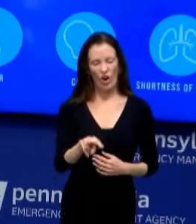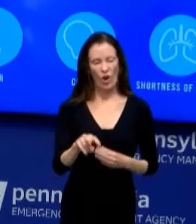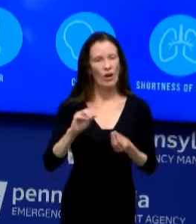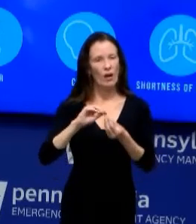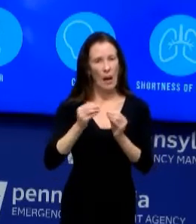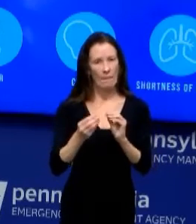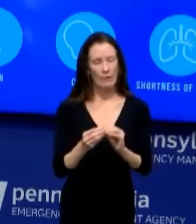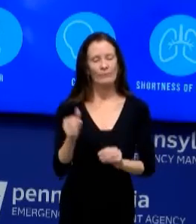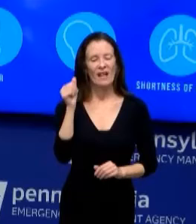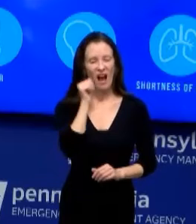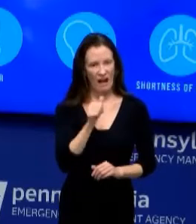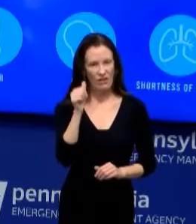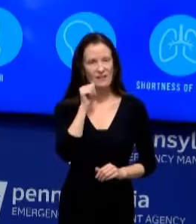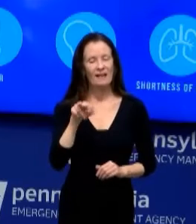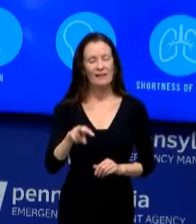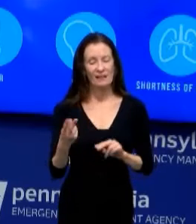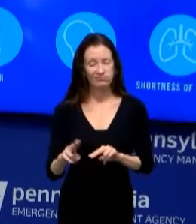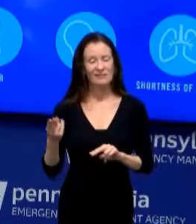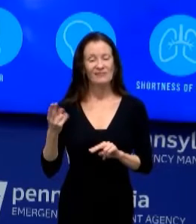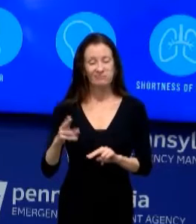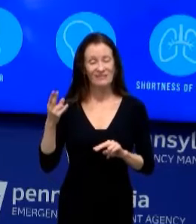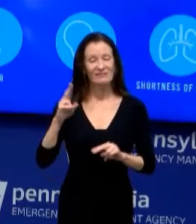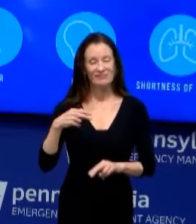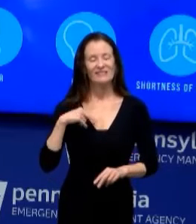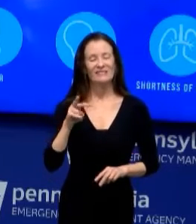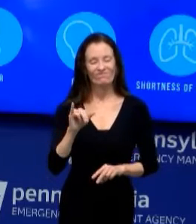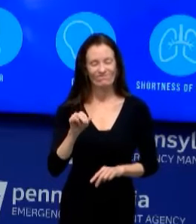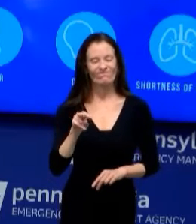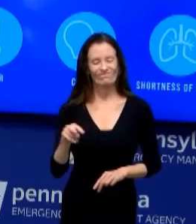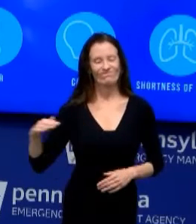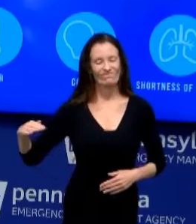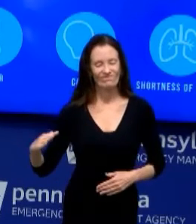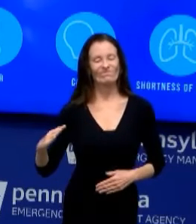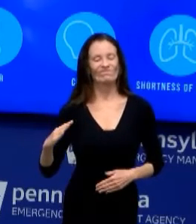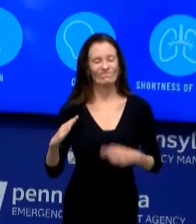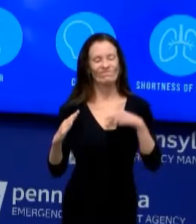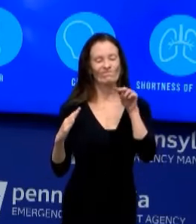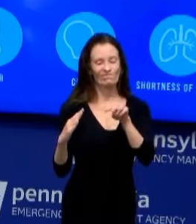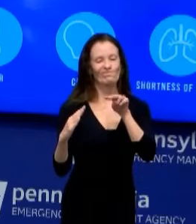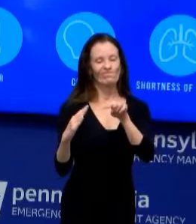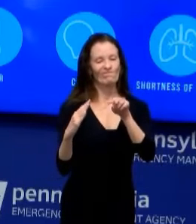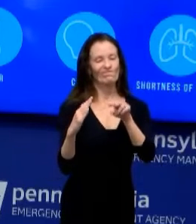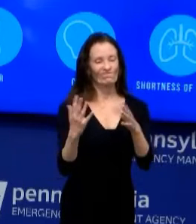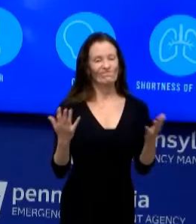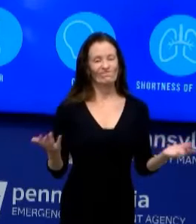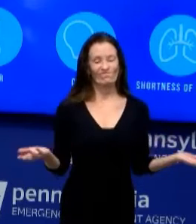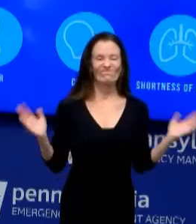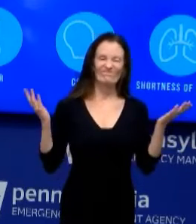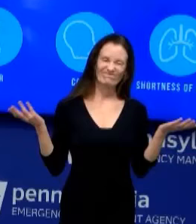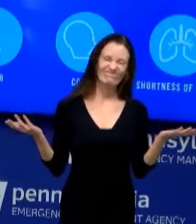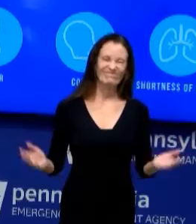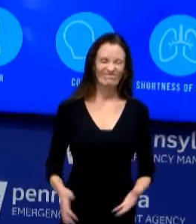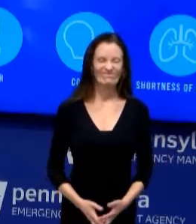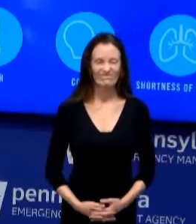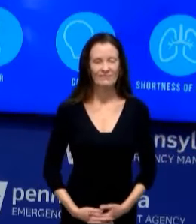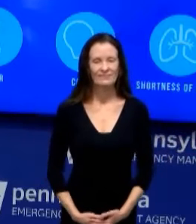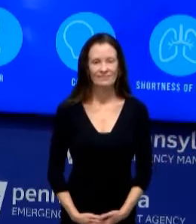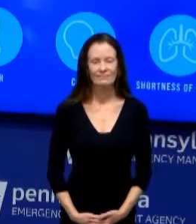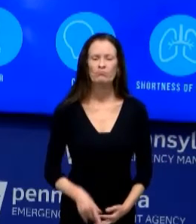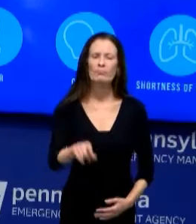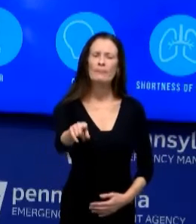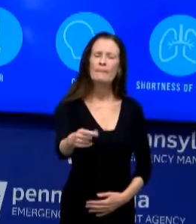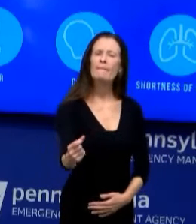WJAC-TV would like to know if there are any further measures the state is considering if it becomes apparent the previous measures aren't working as well as you would have